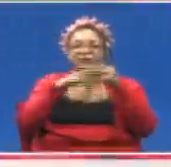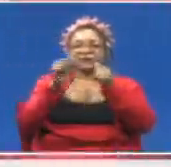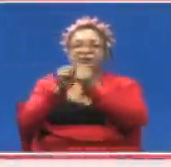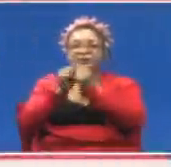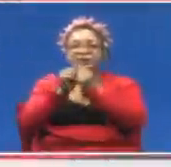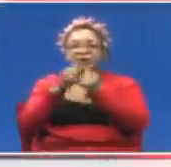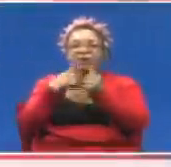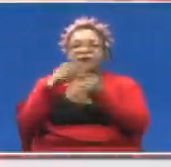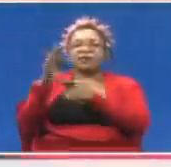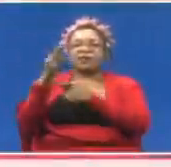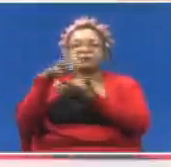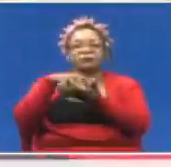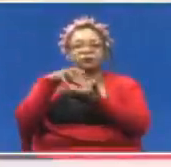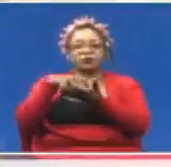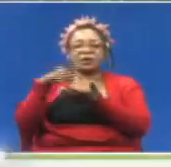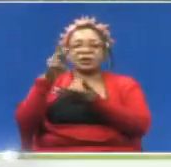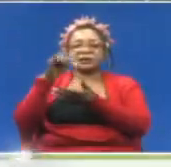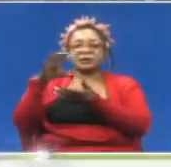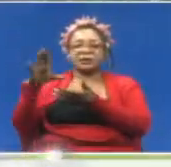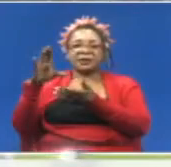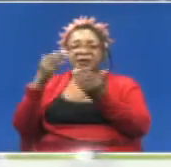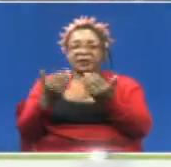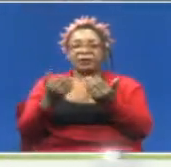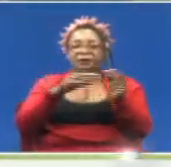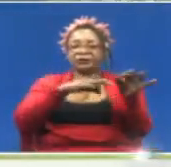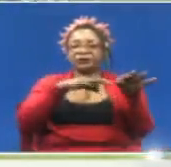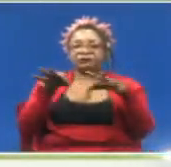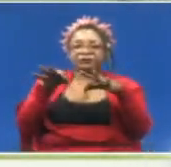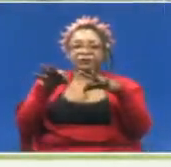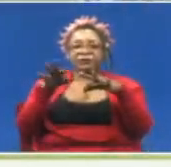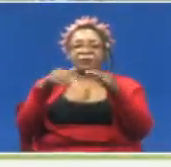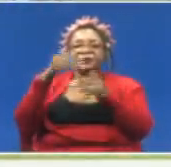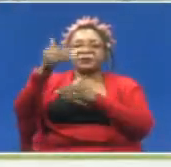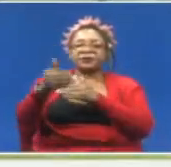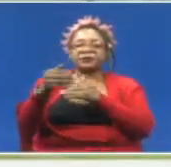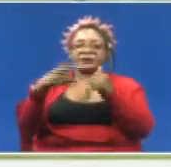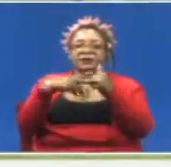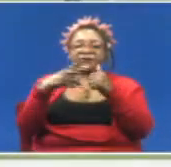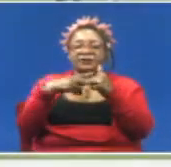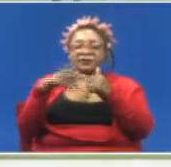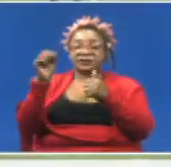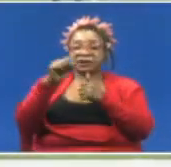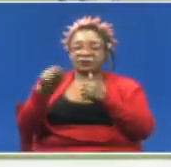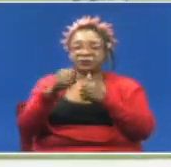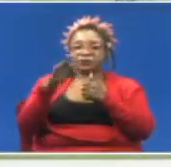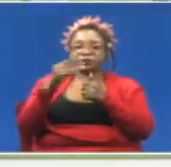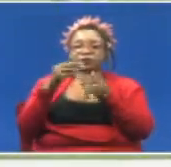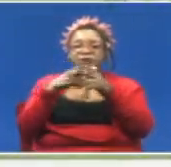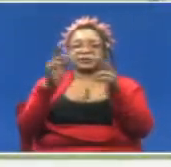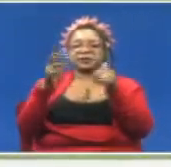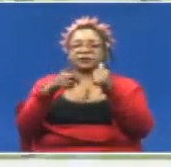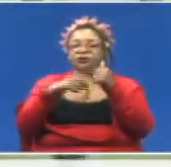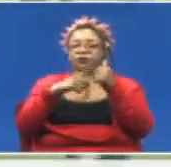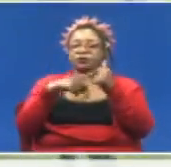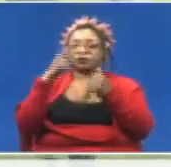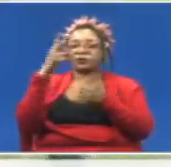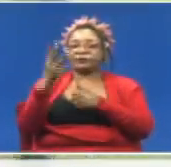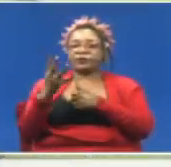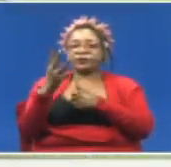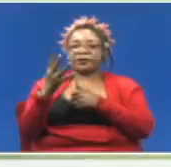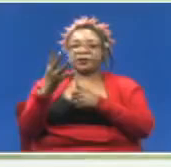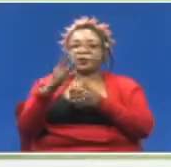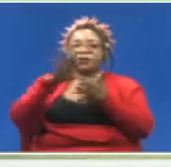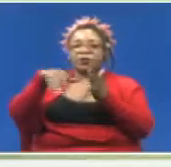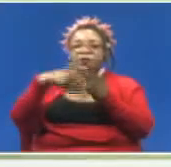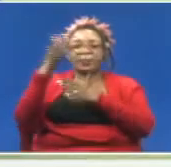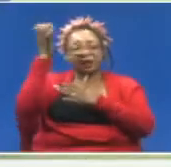the third position. KCB now shifts the focus on the upcoming National 7 circuit set to kick off in on June 24th in Old